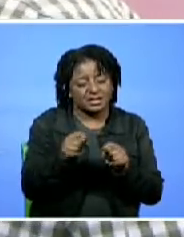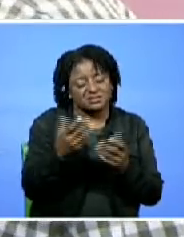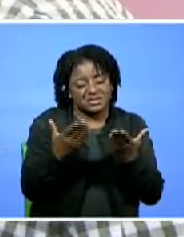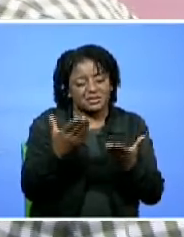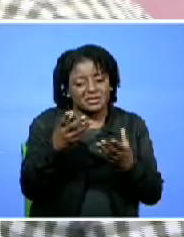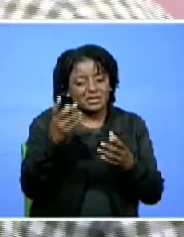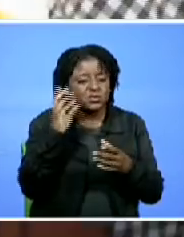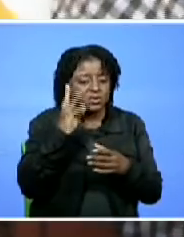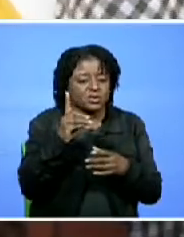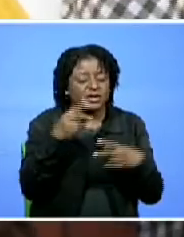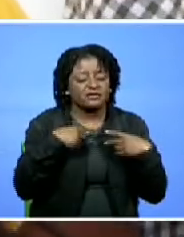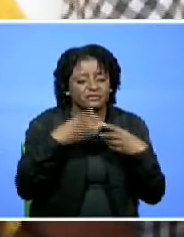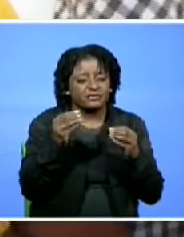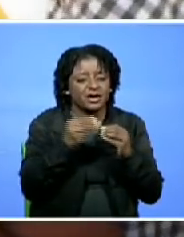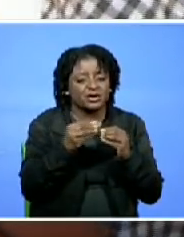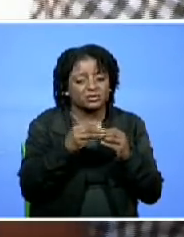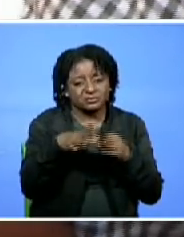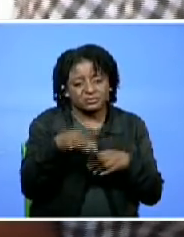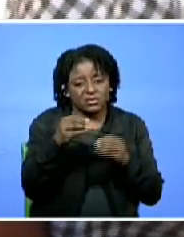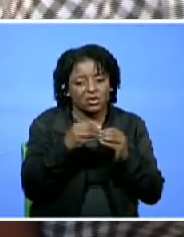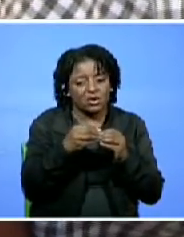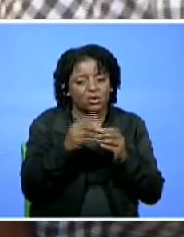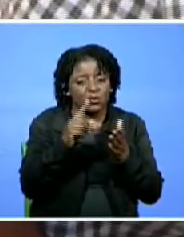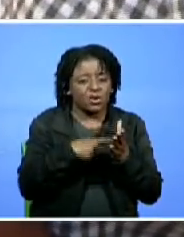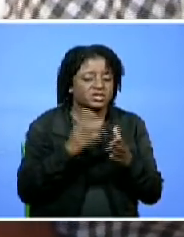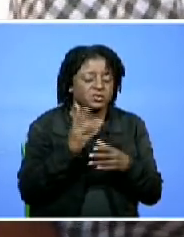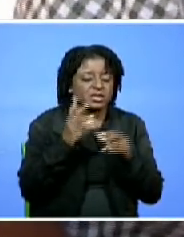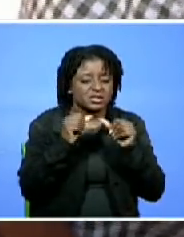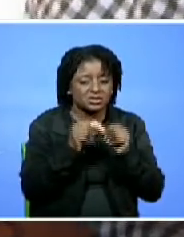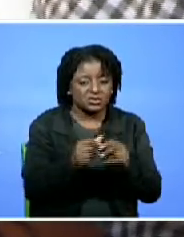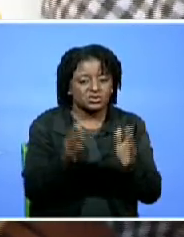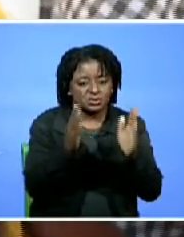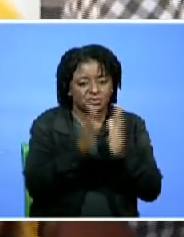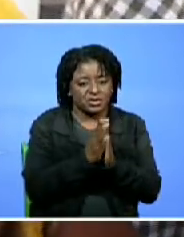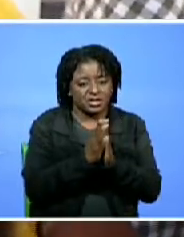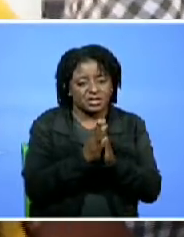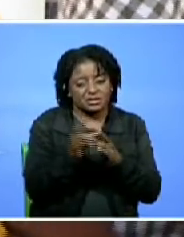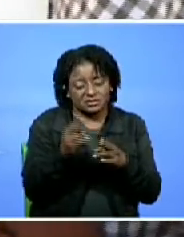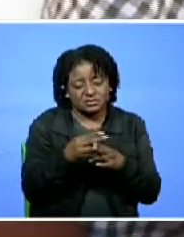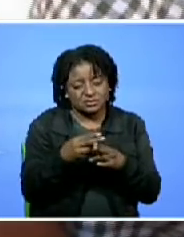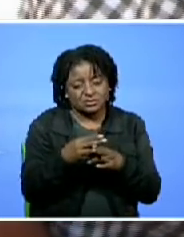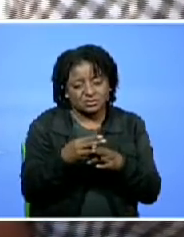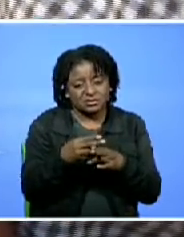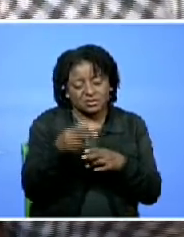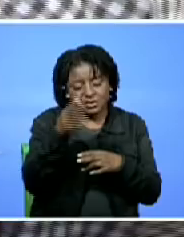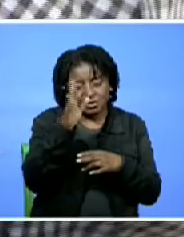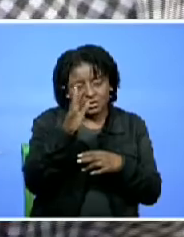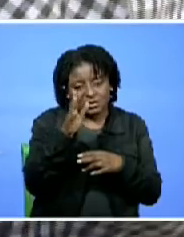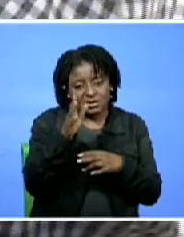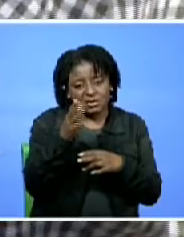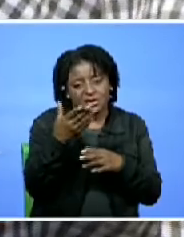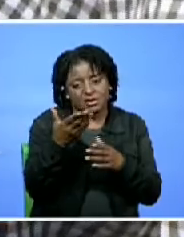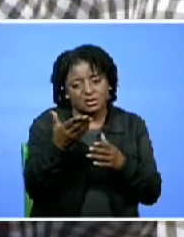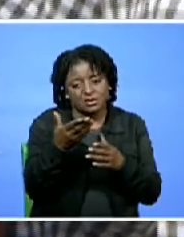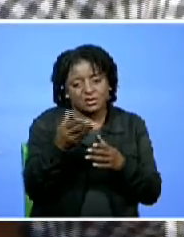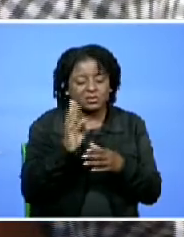the police officers have found. I guess once we continue to pray and eventually, like I say, I know it's not going to, you know, go in one day,